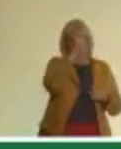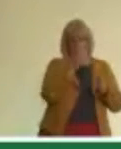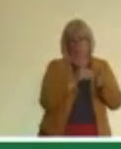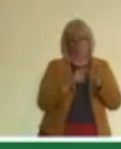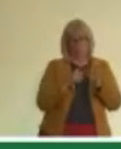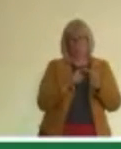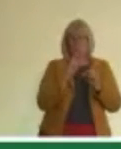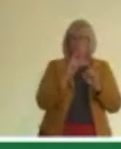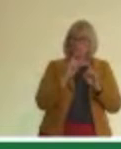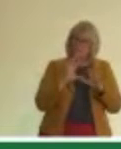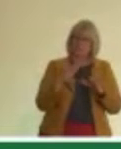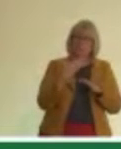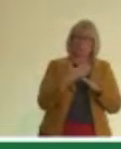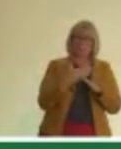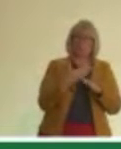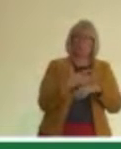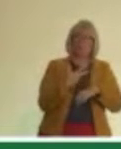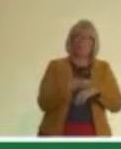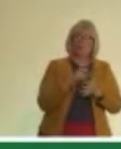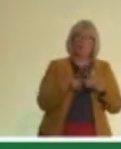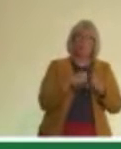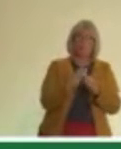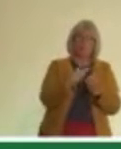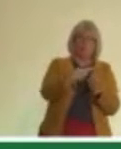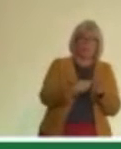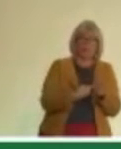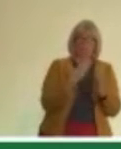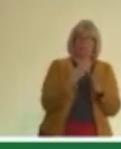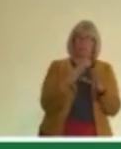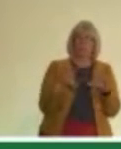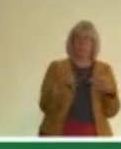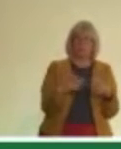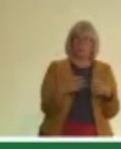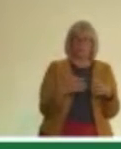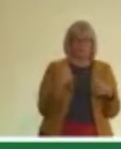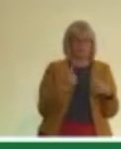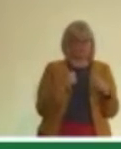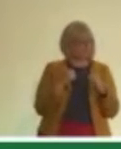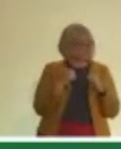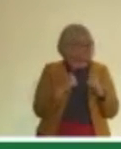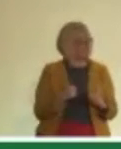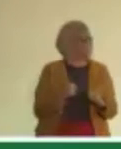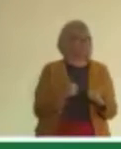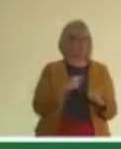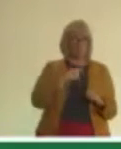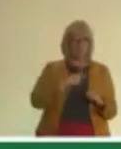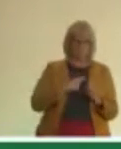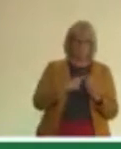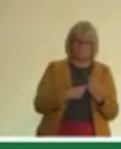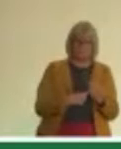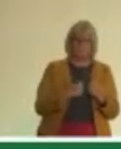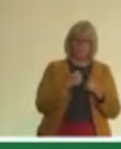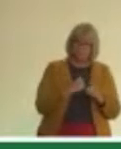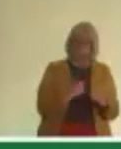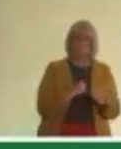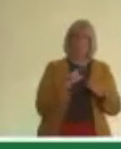work with the Drug Policy Working Group. She has been a totally principled, unfaltering voice in saying UK drug policy